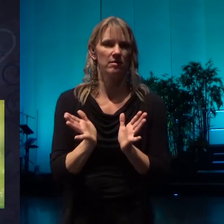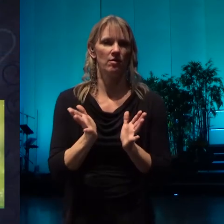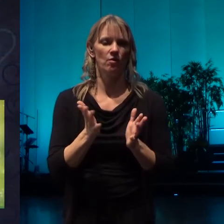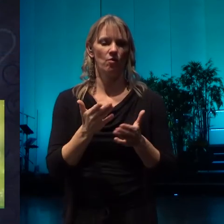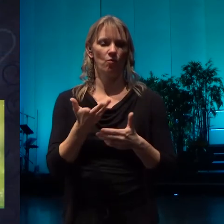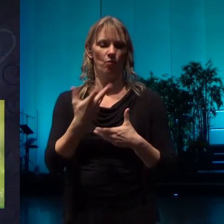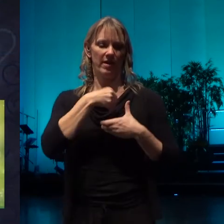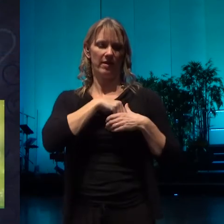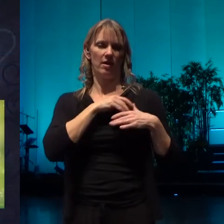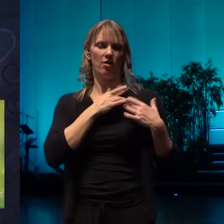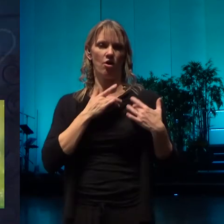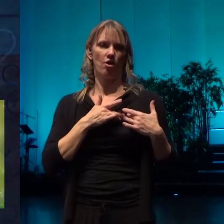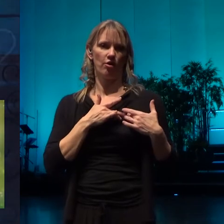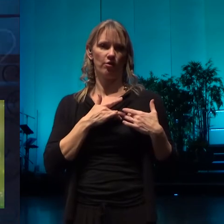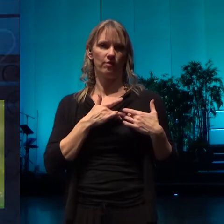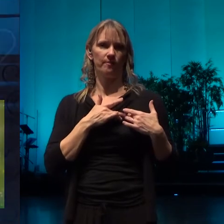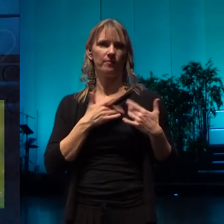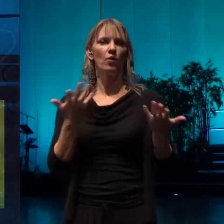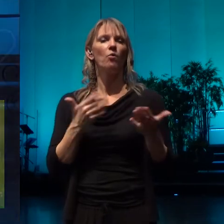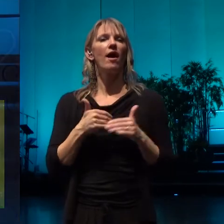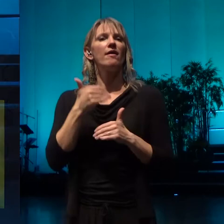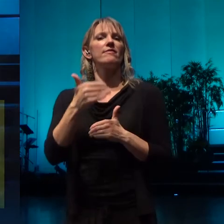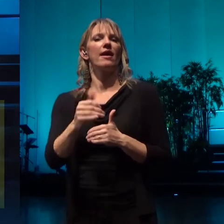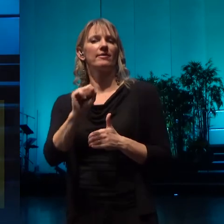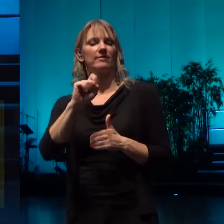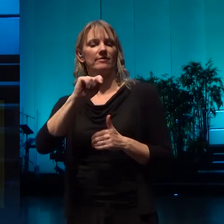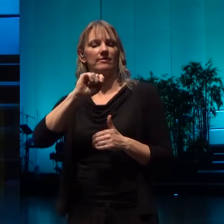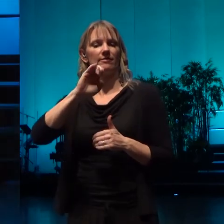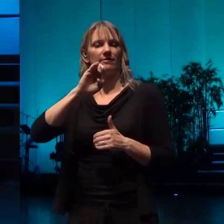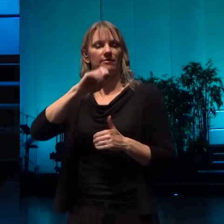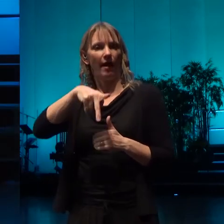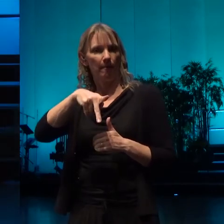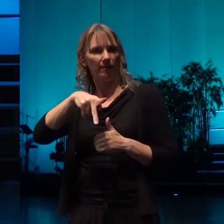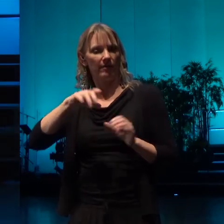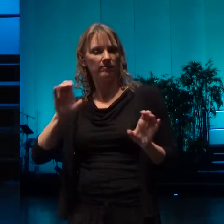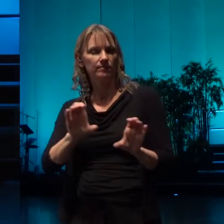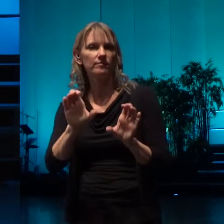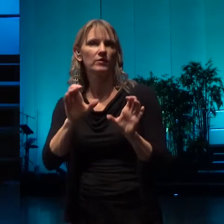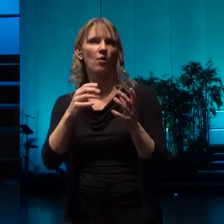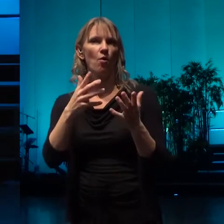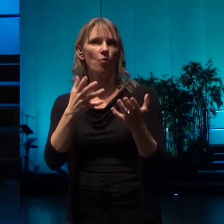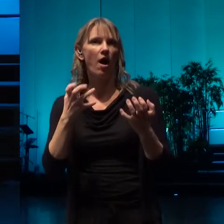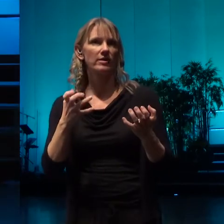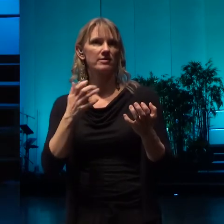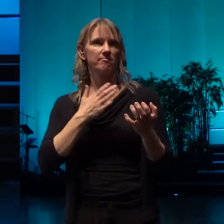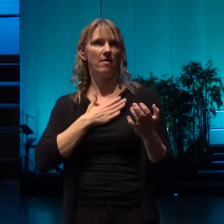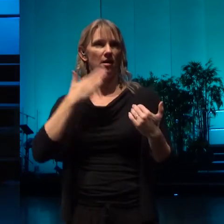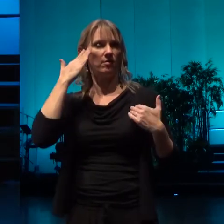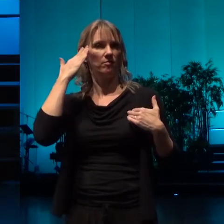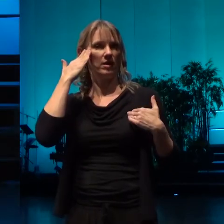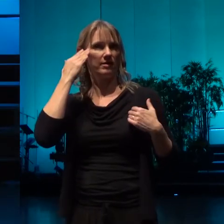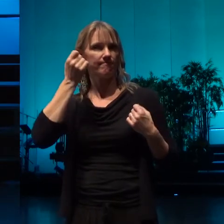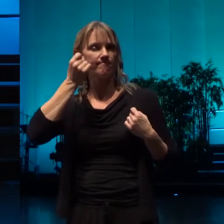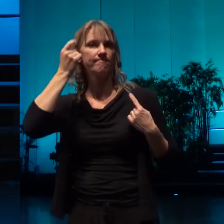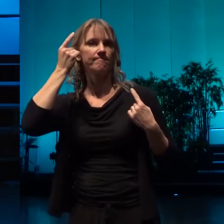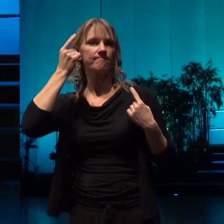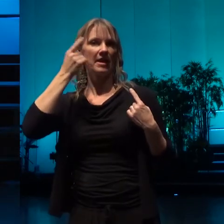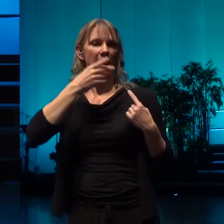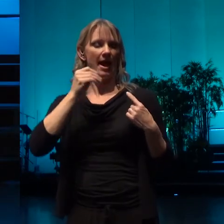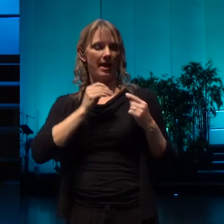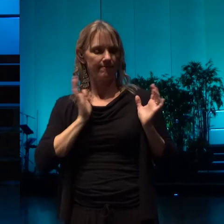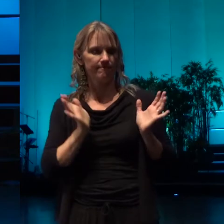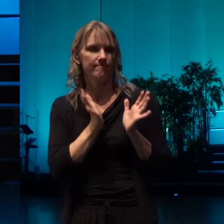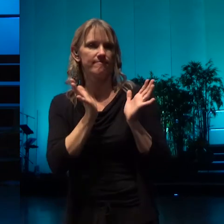heart? What next step seeks to be conceived in my awareness and incubated